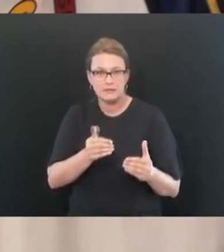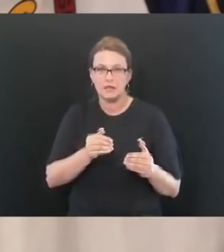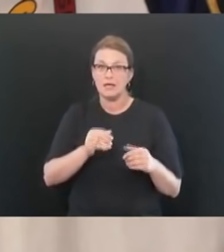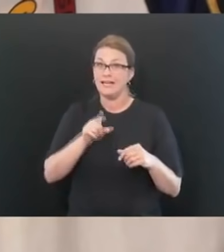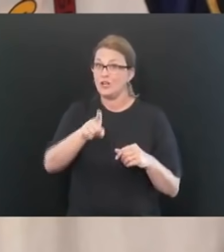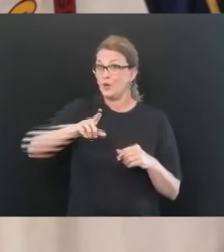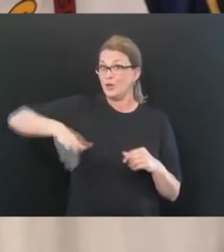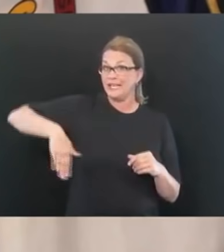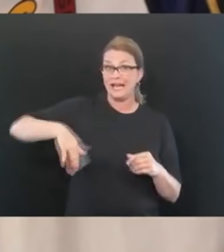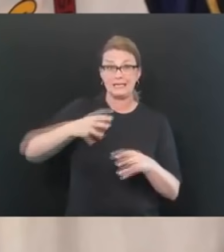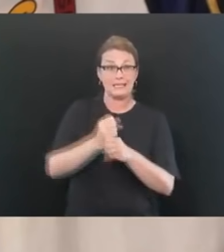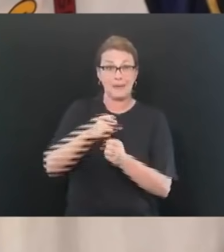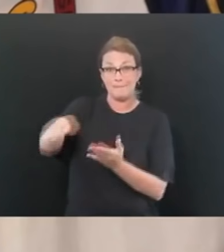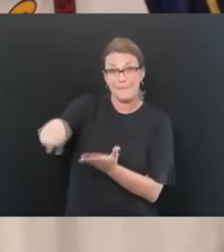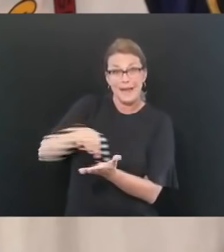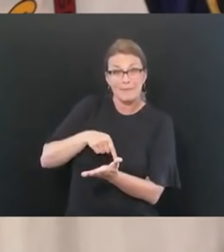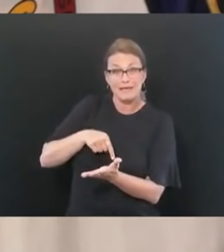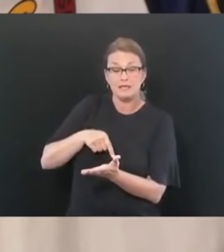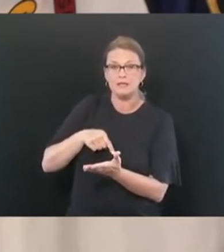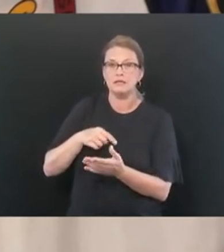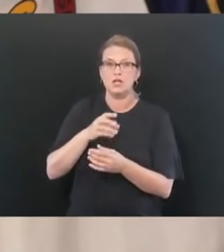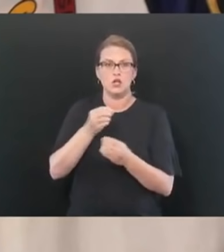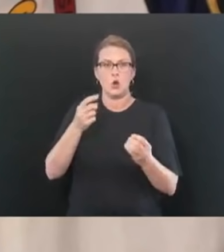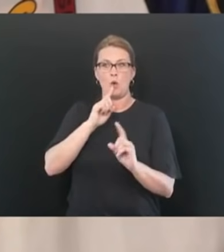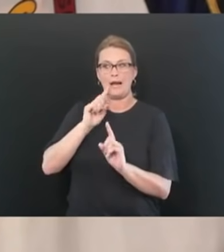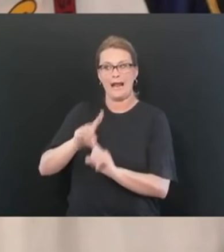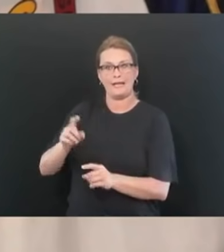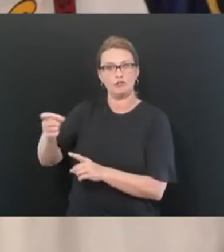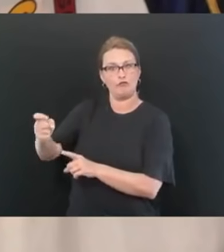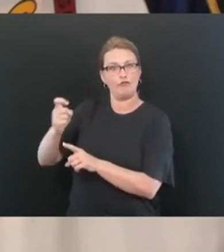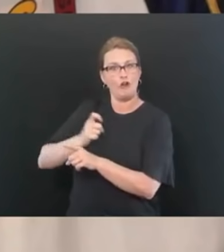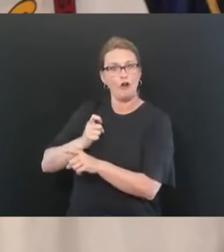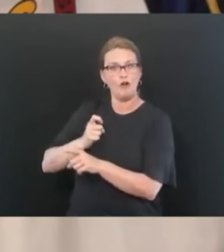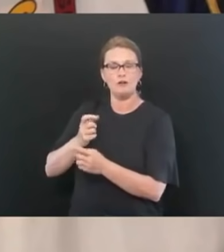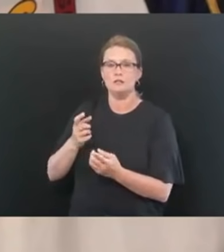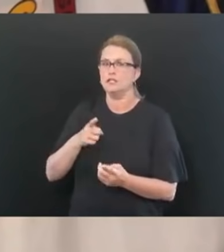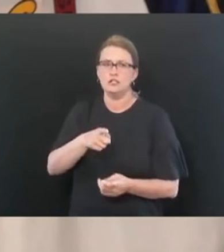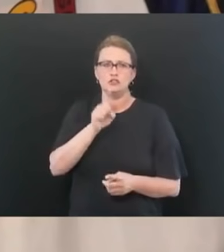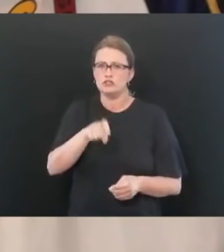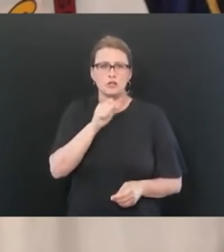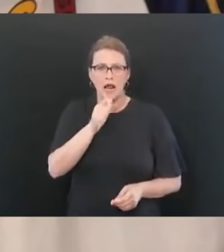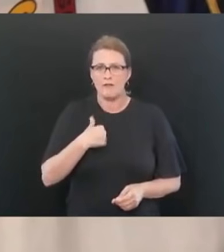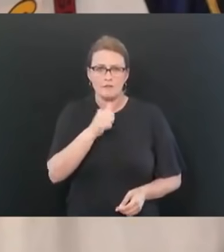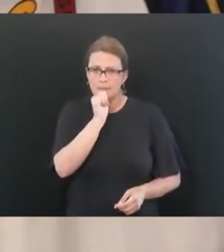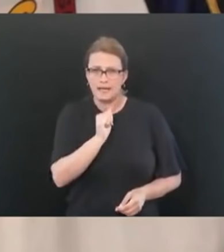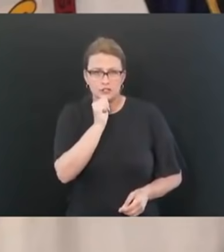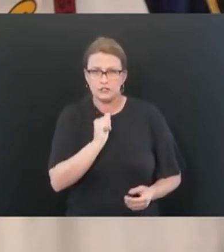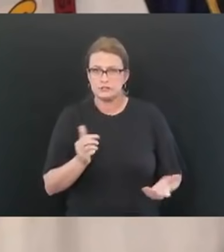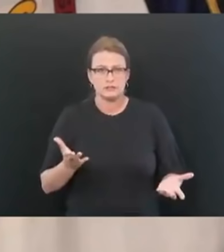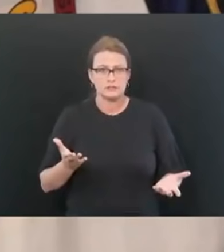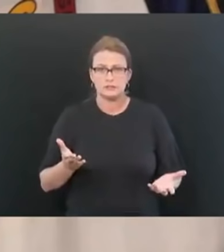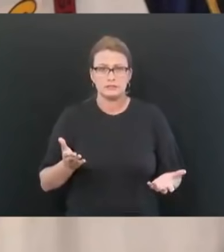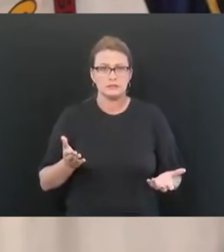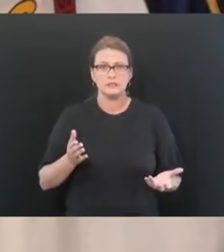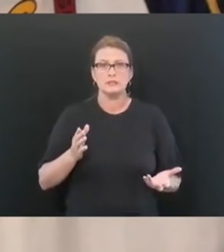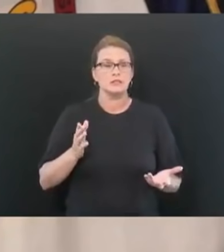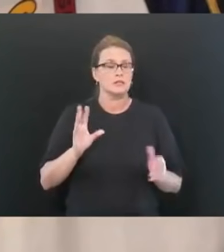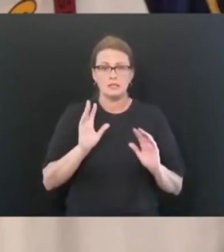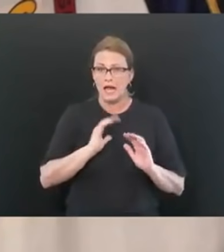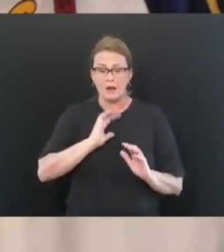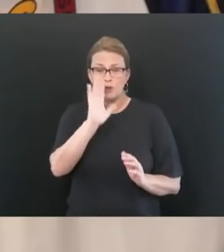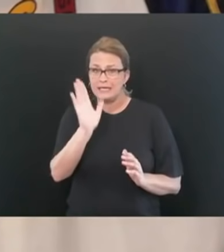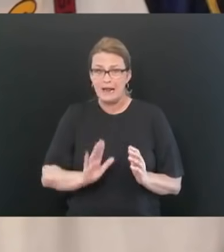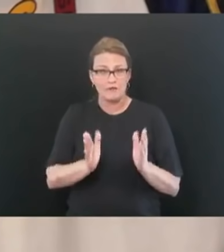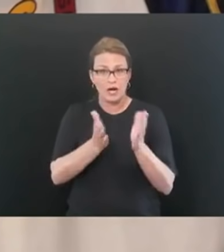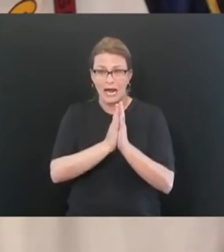payments or you can't get people to answer the phone, I don't expect you to be patient. You know, I'm not going to ever ask you to be that.